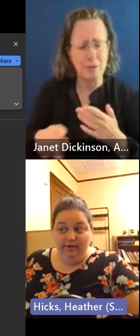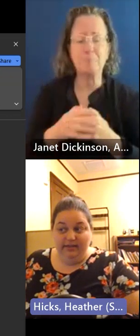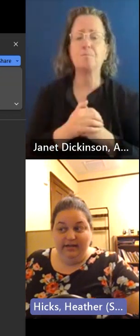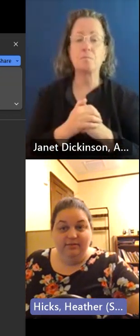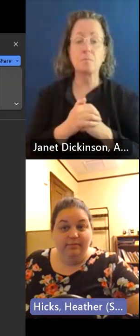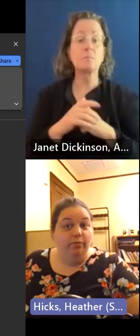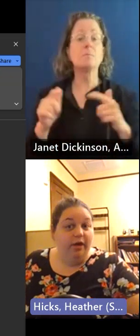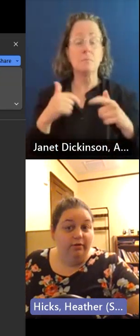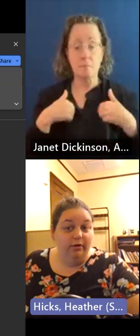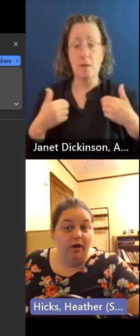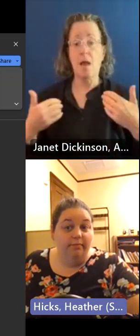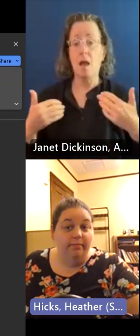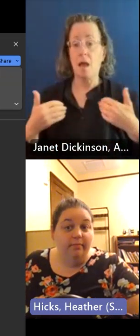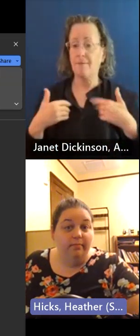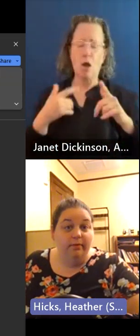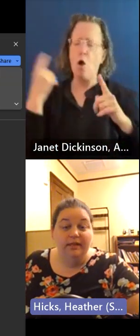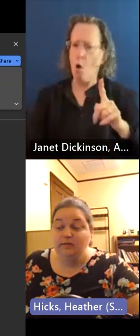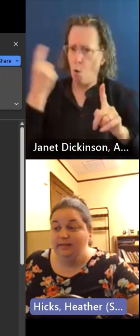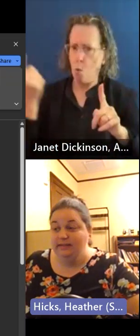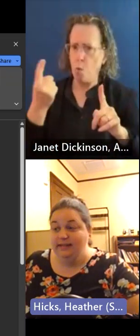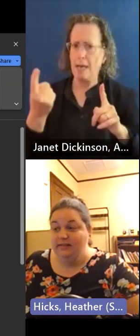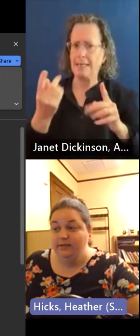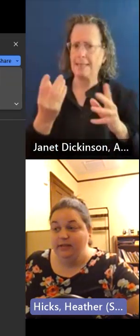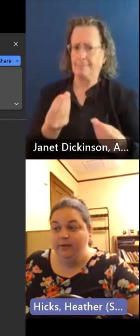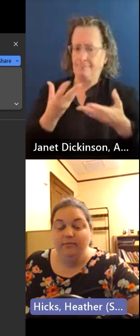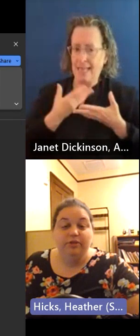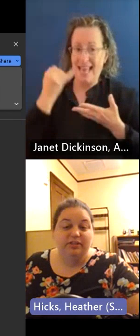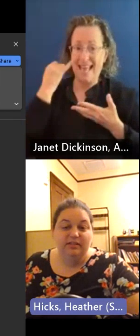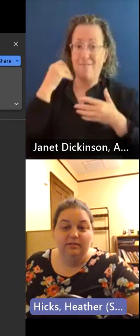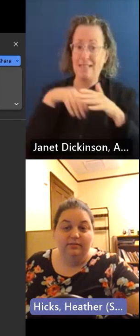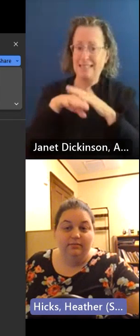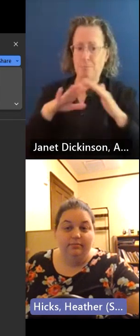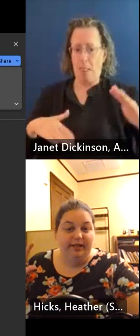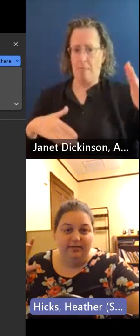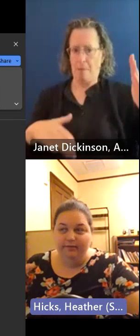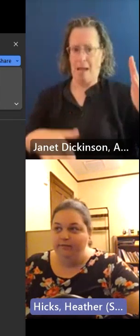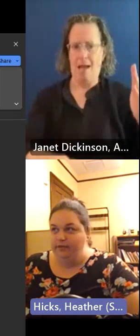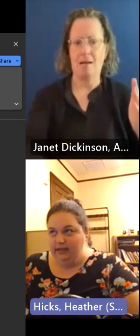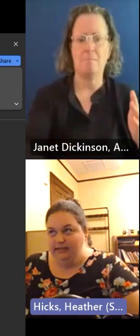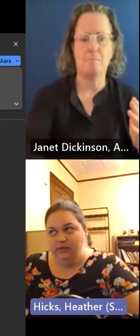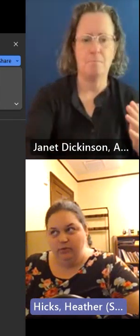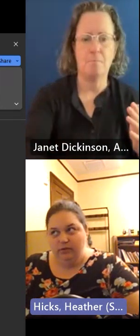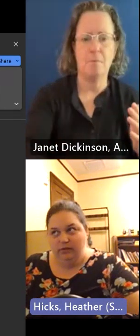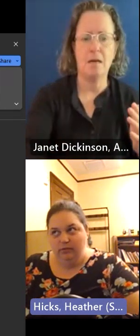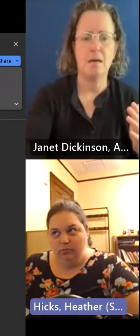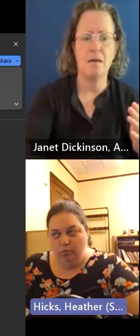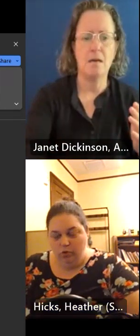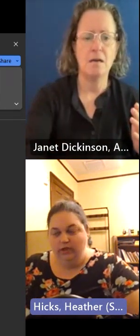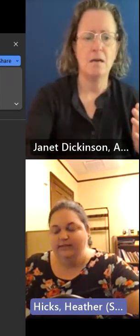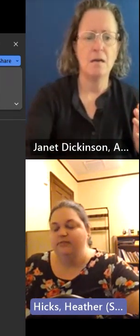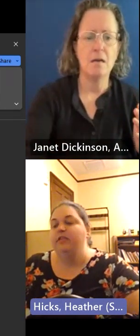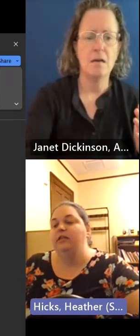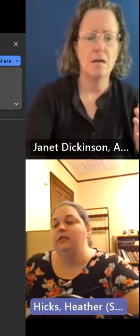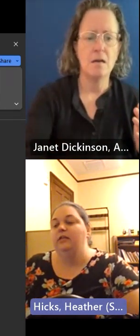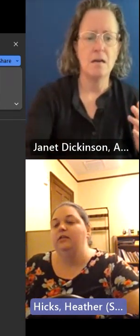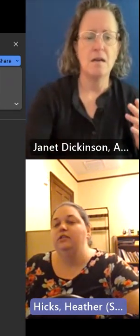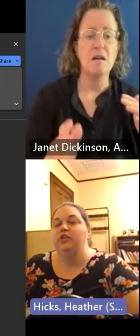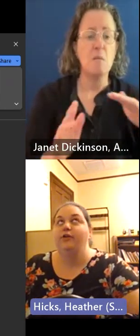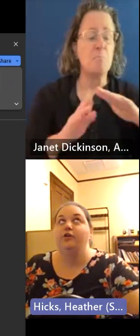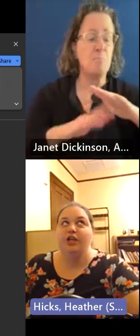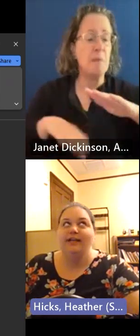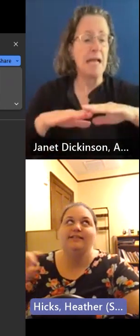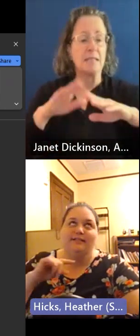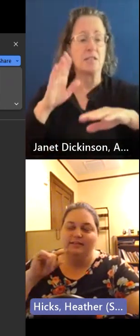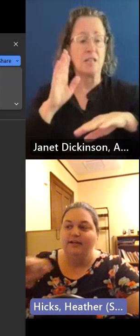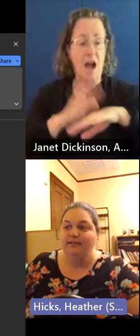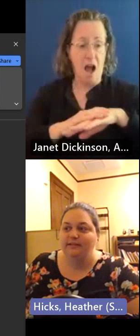So it always tells me whether or not it's accessible at the bottom, just based on the things that the Word accessibility